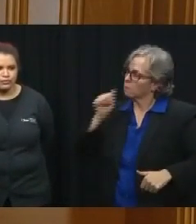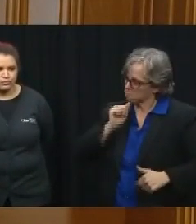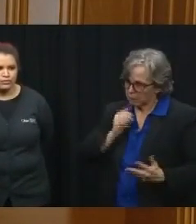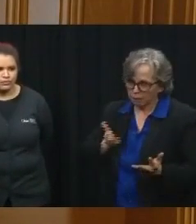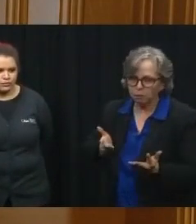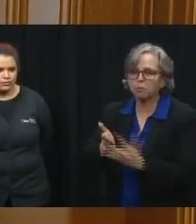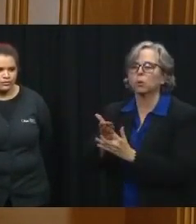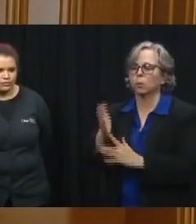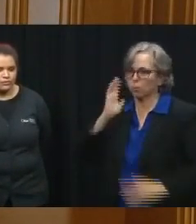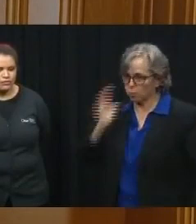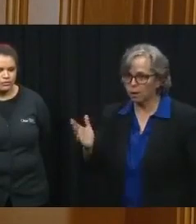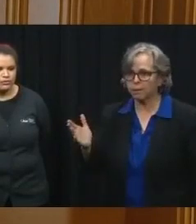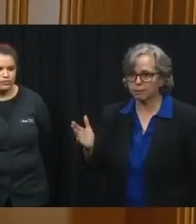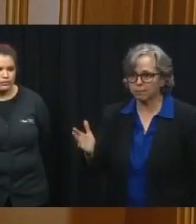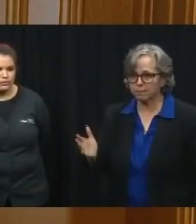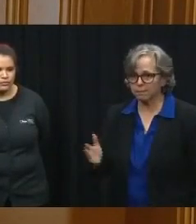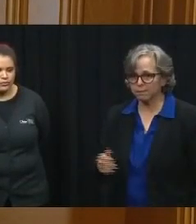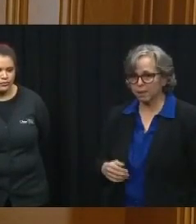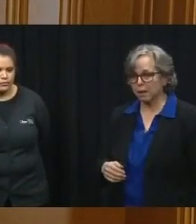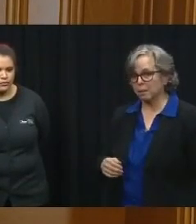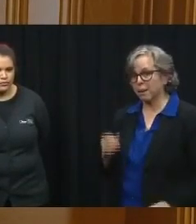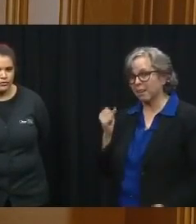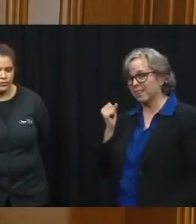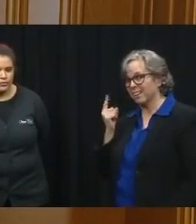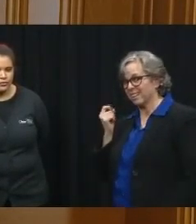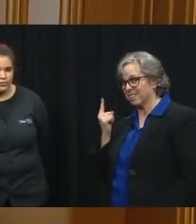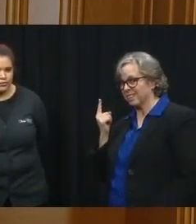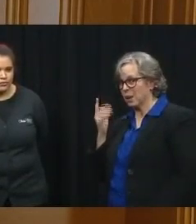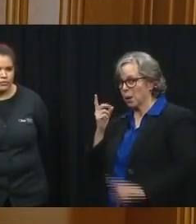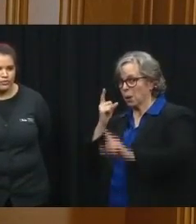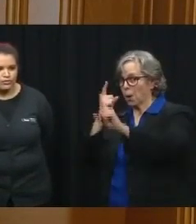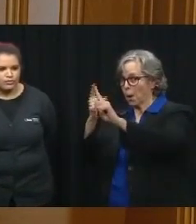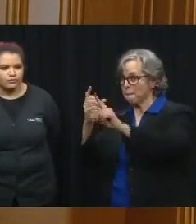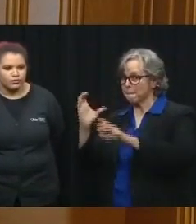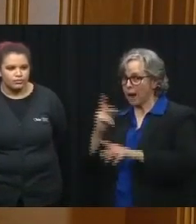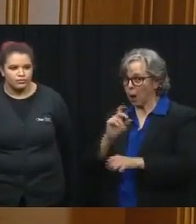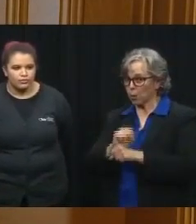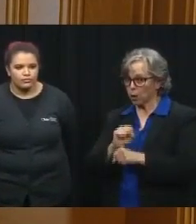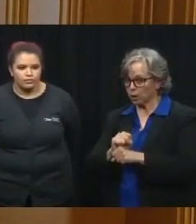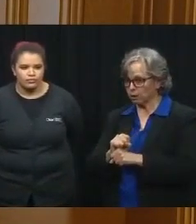ultimately we got to get back to work, but we got to get through this first.